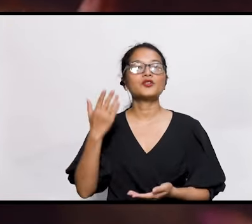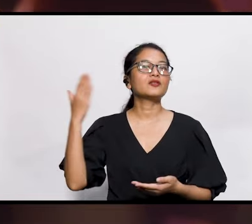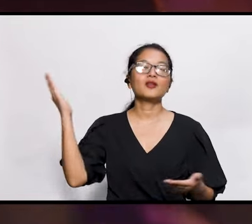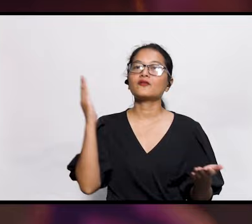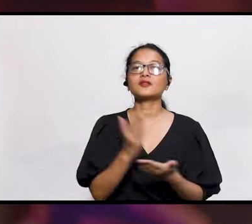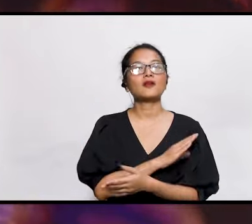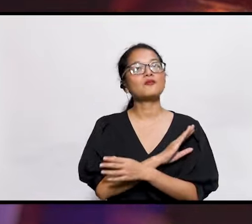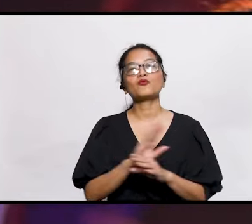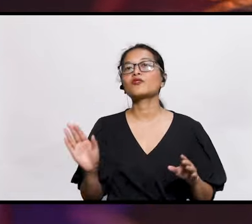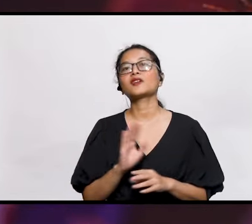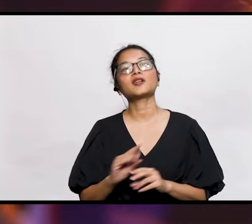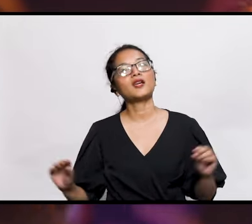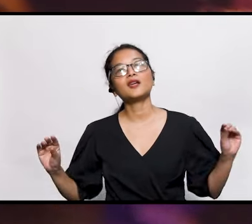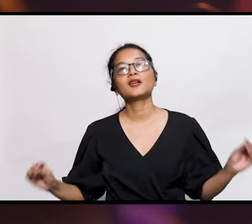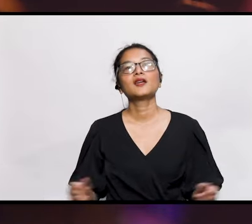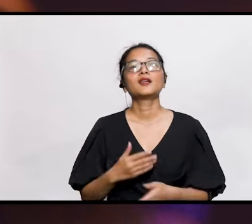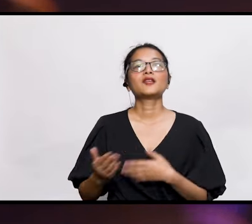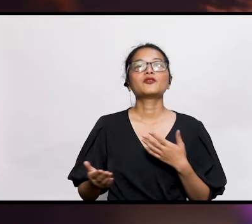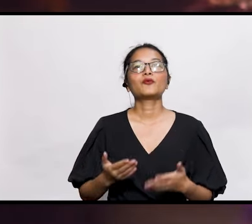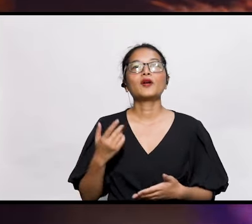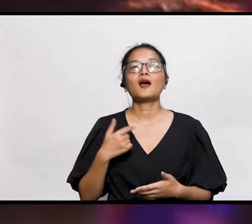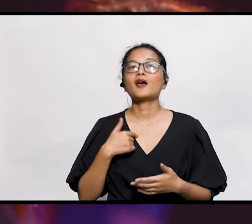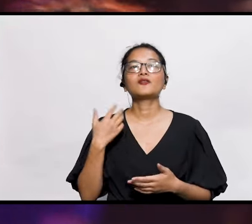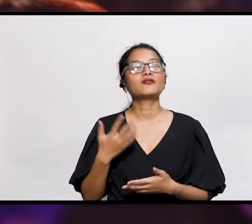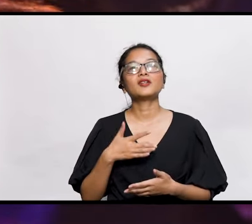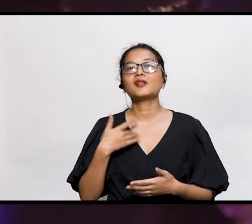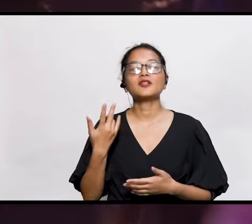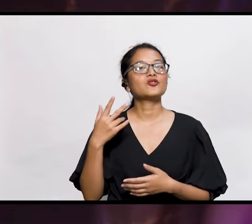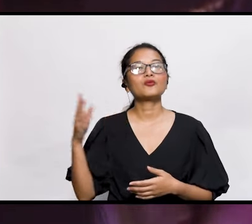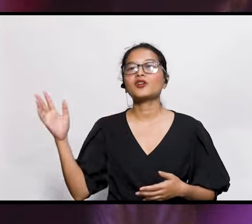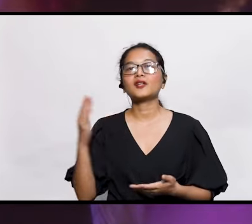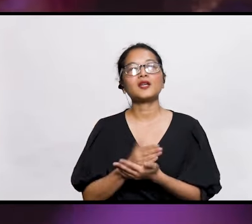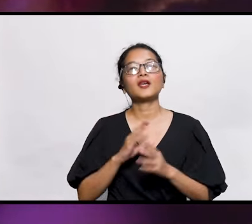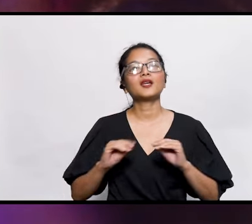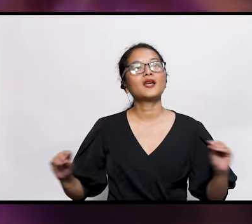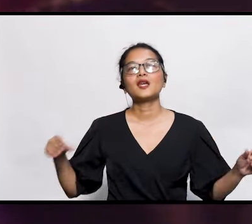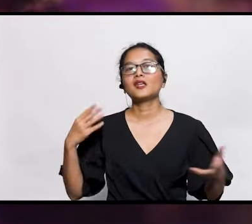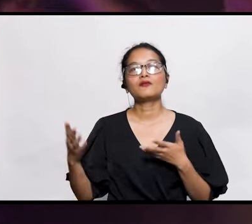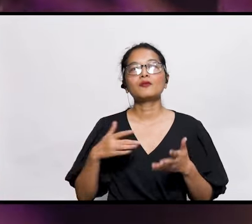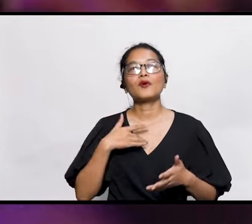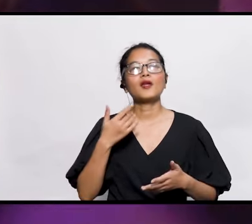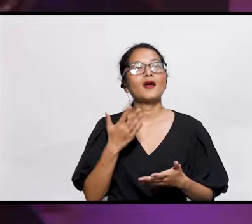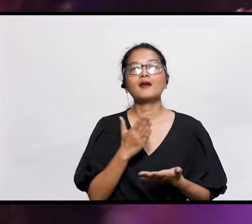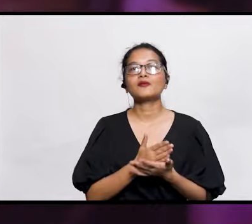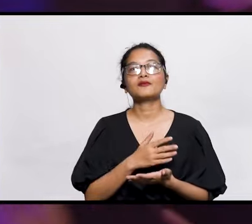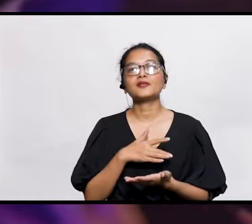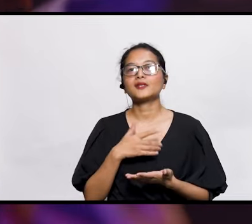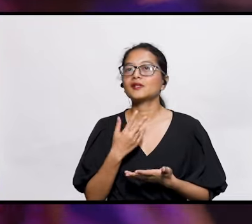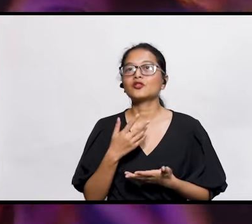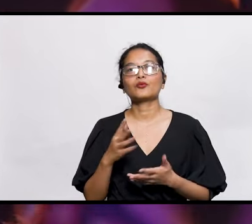stop you never stop working Even when I see it work Even when